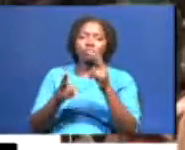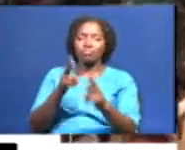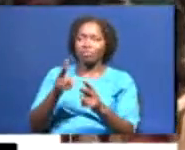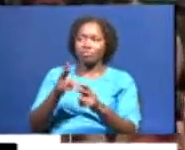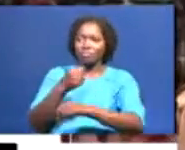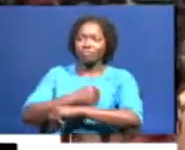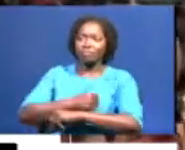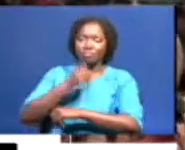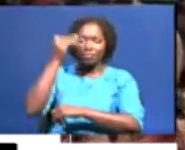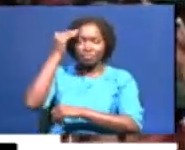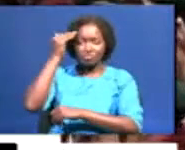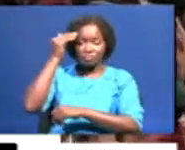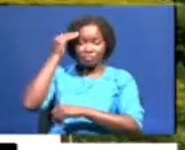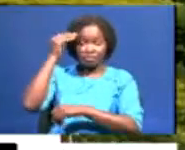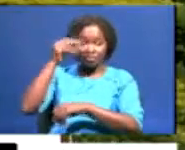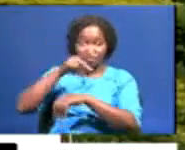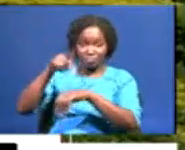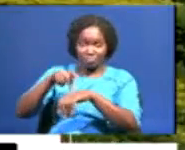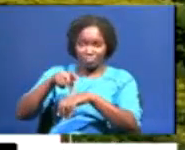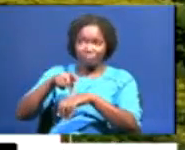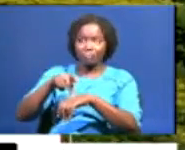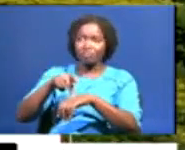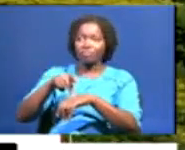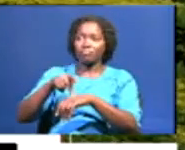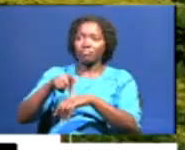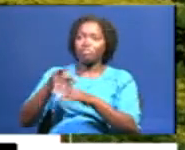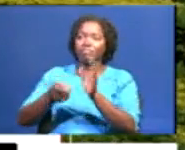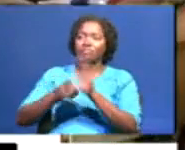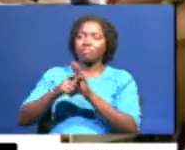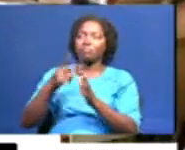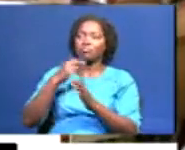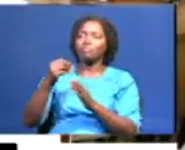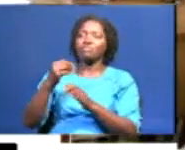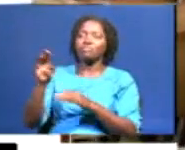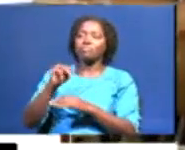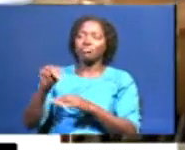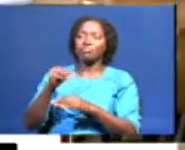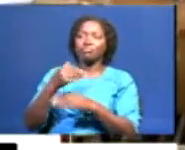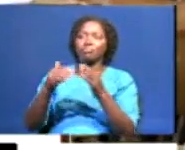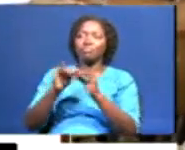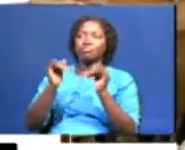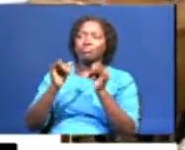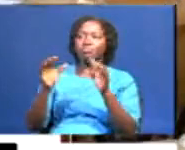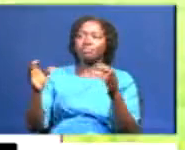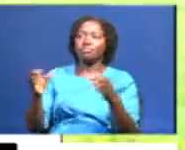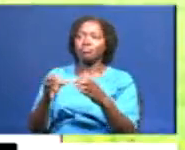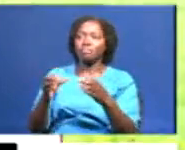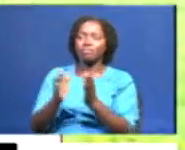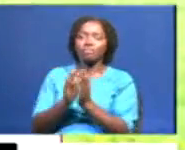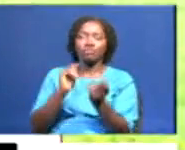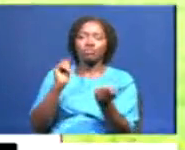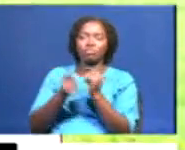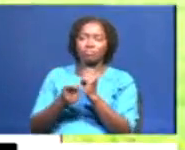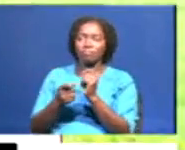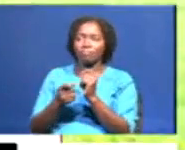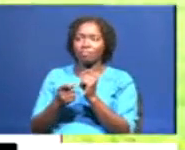principal, Teresa Mwangi, the institution requires about 200 million to construct new classrooms and give it a facelift. The